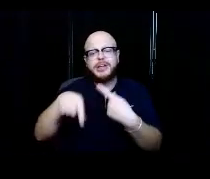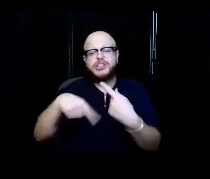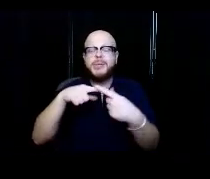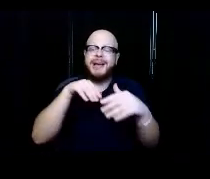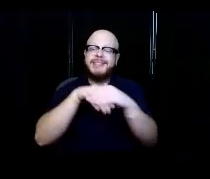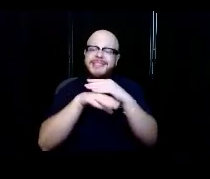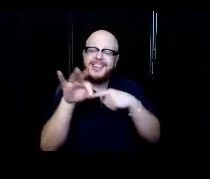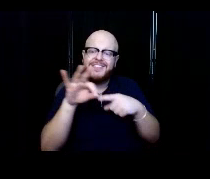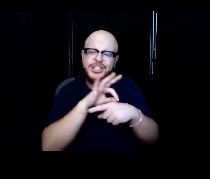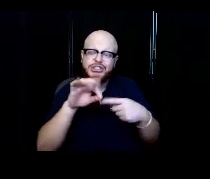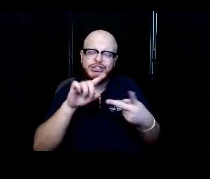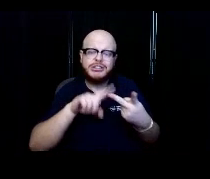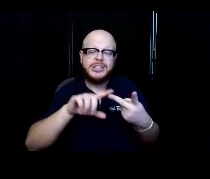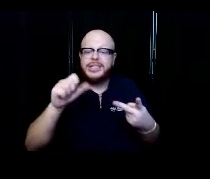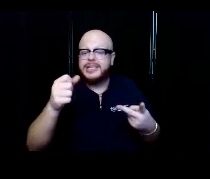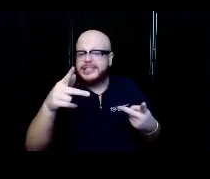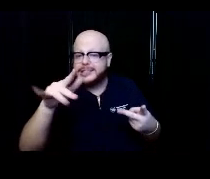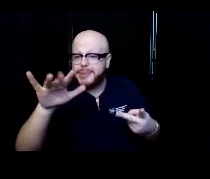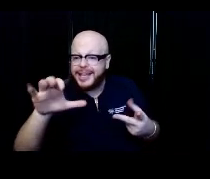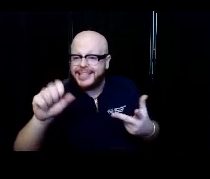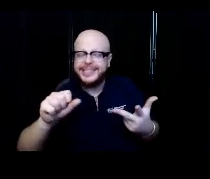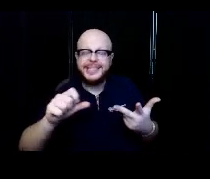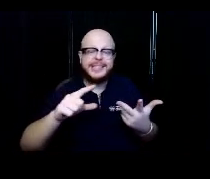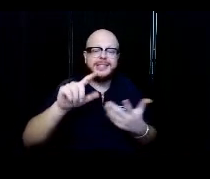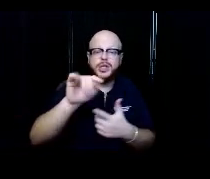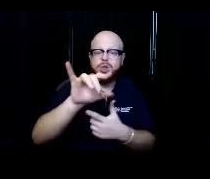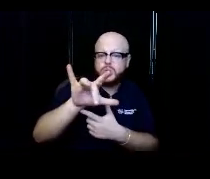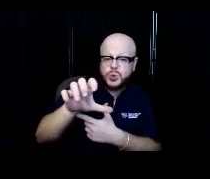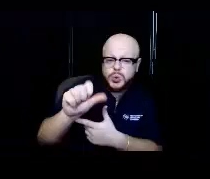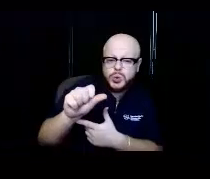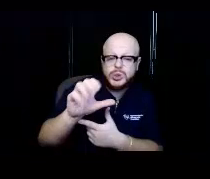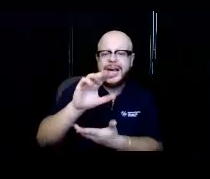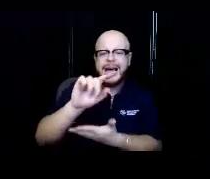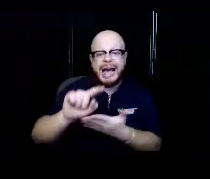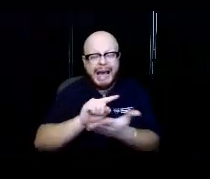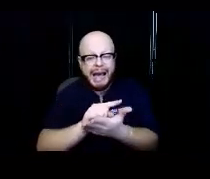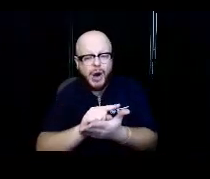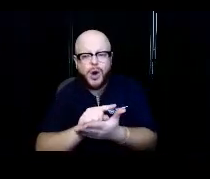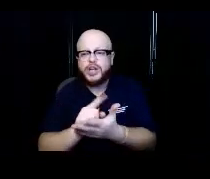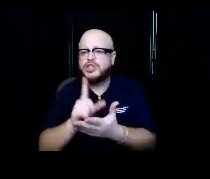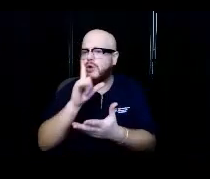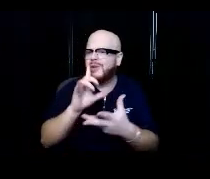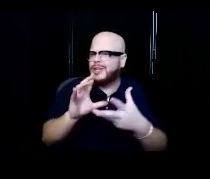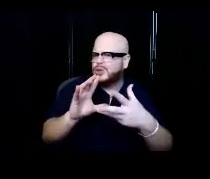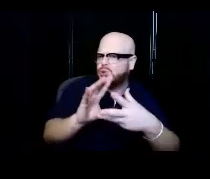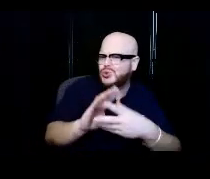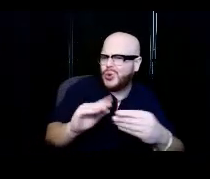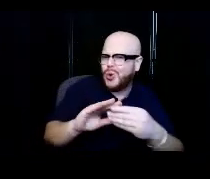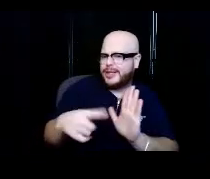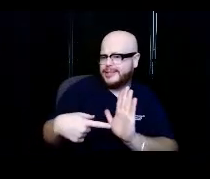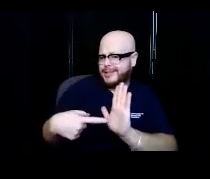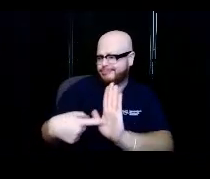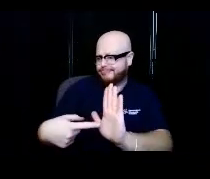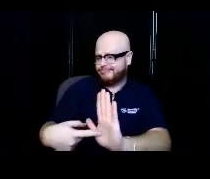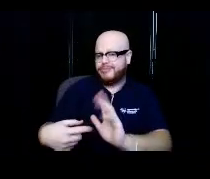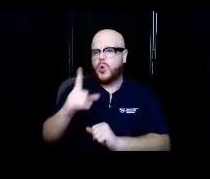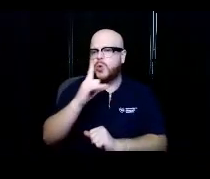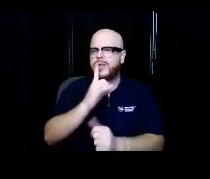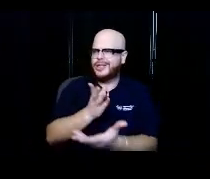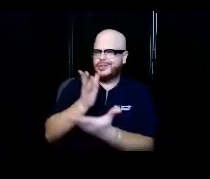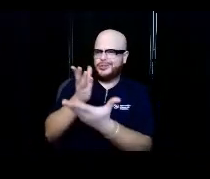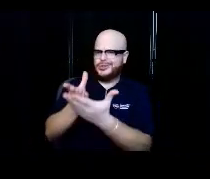hours, and social narratives into the training can be effective. This helps employees feel more confident when interacting with